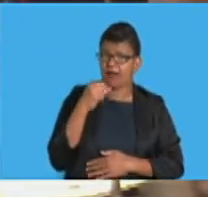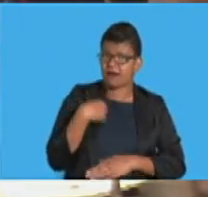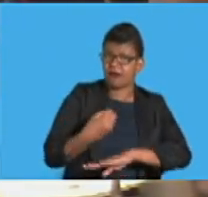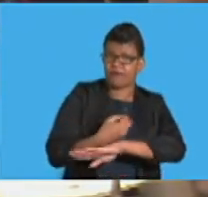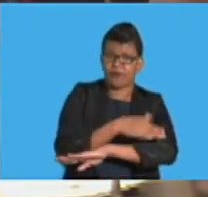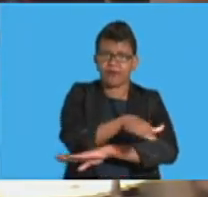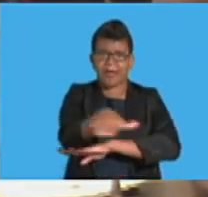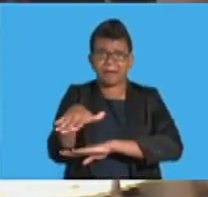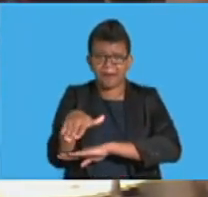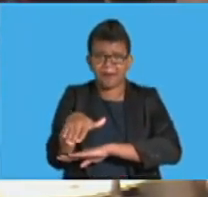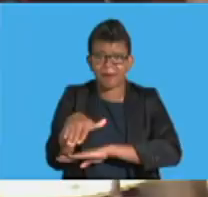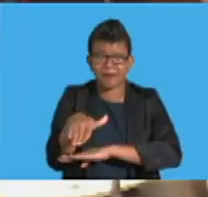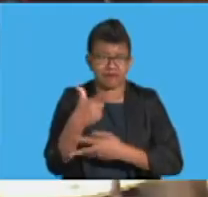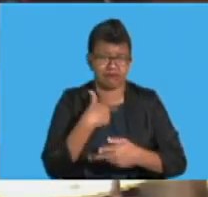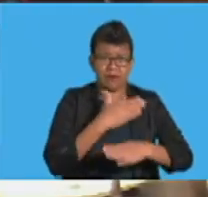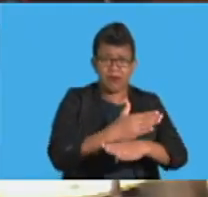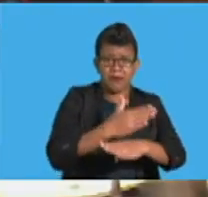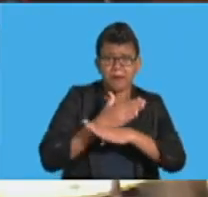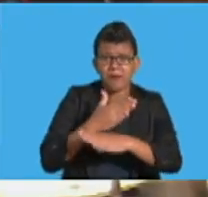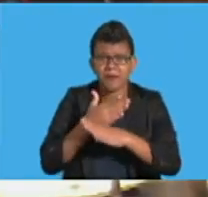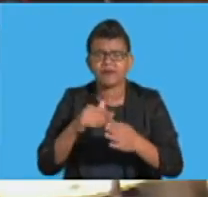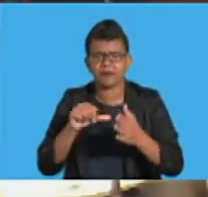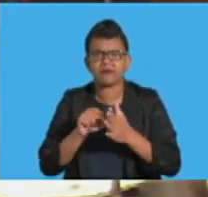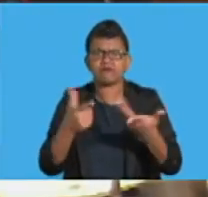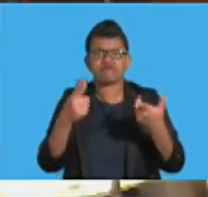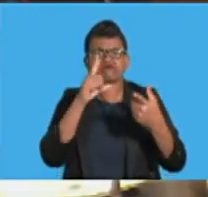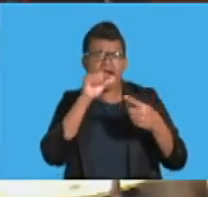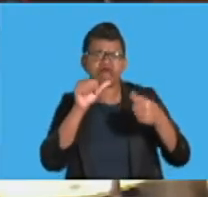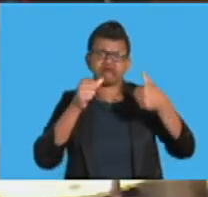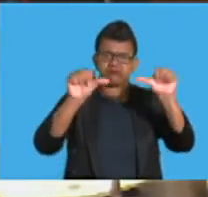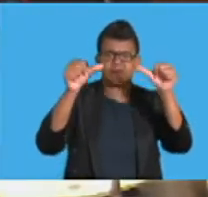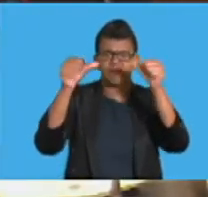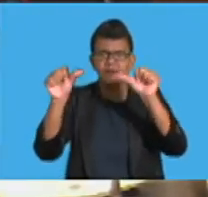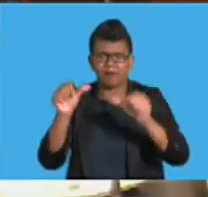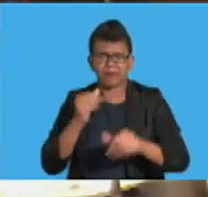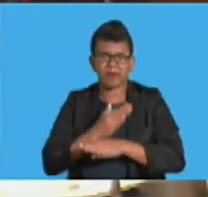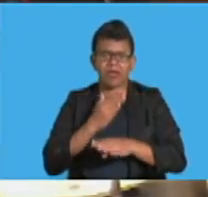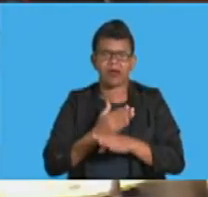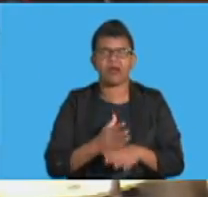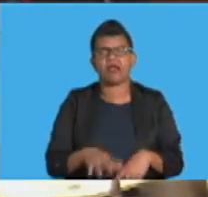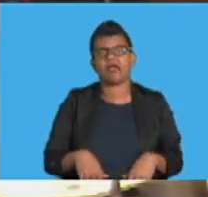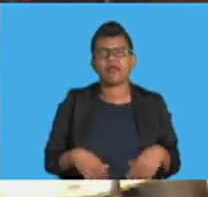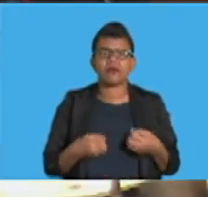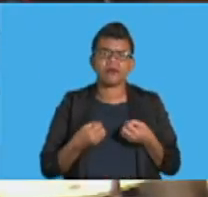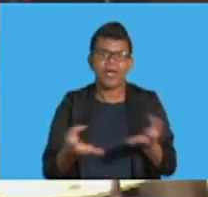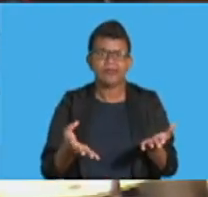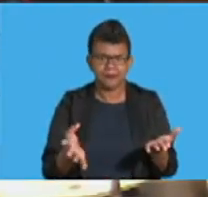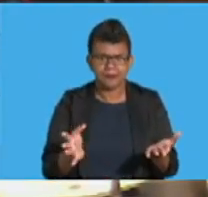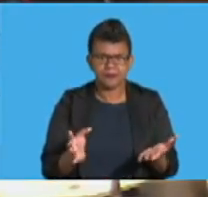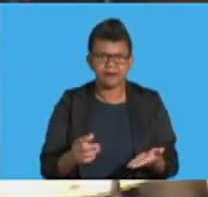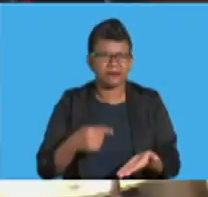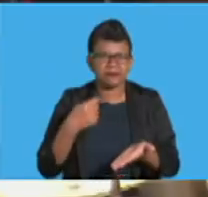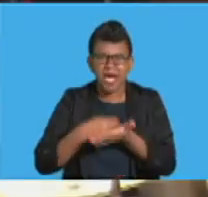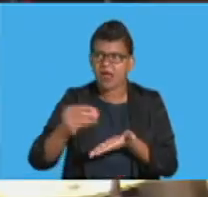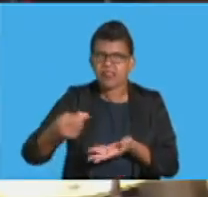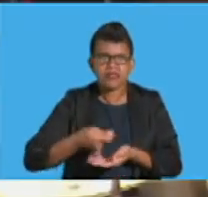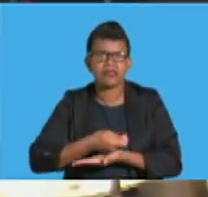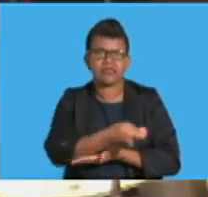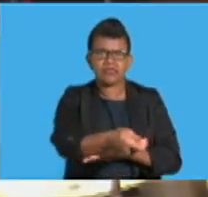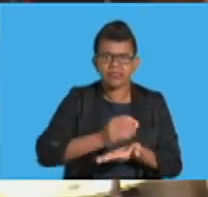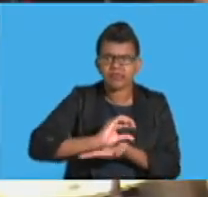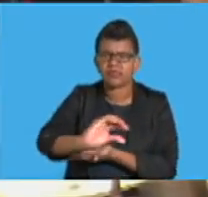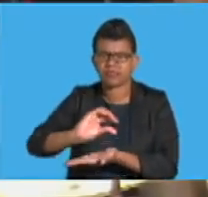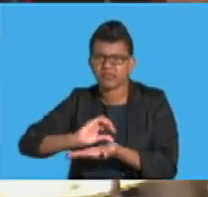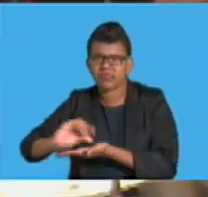of tomorrow. Otherwise, Madam Speaker, we are a wasted elite sitting here at the public expenses and spewing unworthy